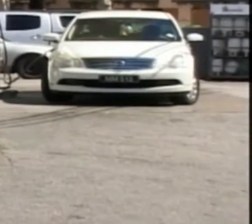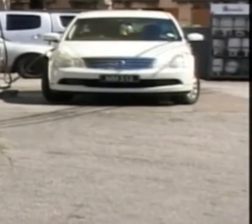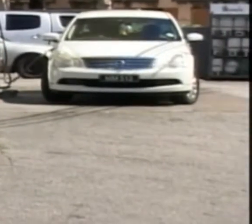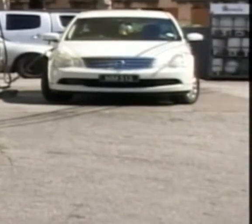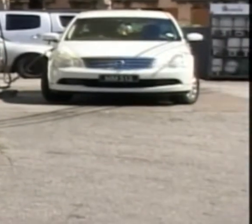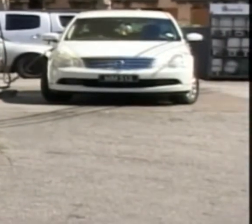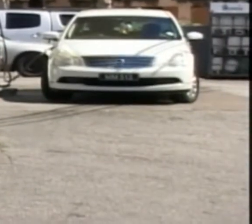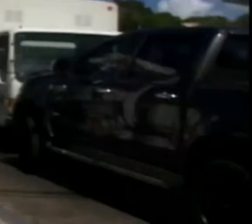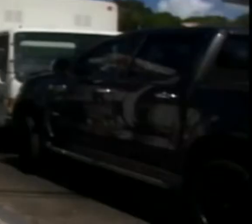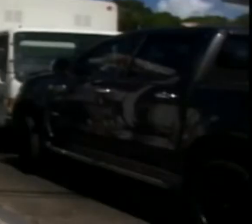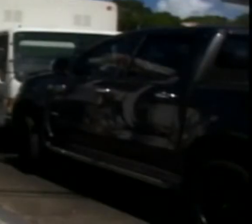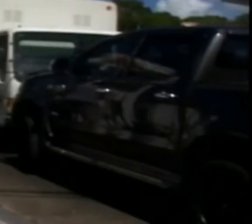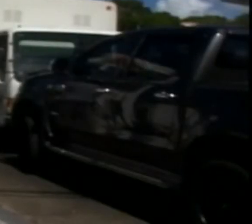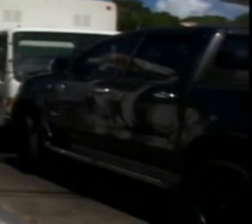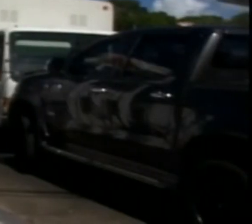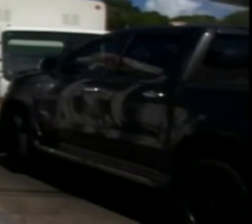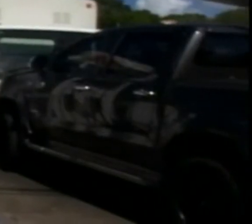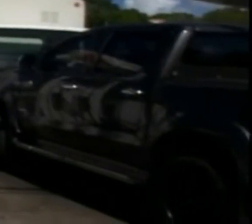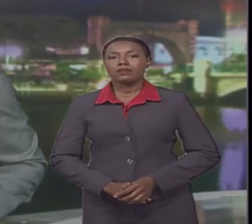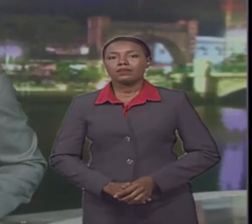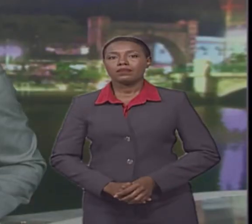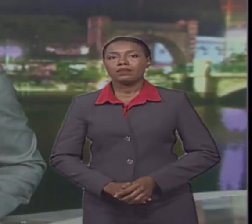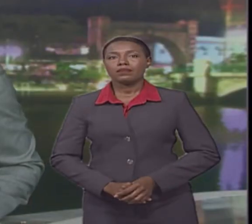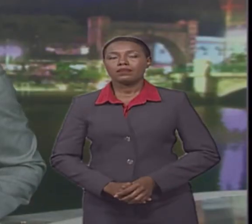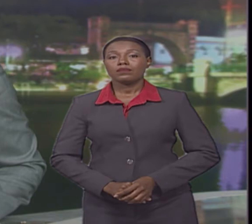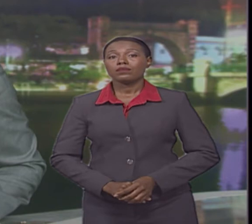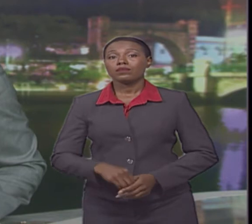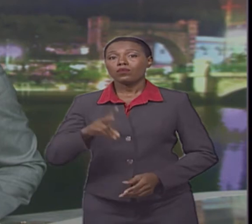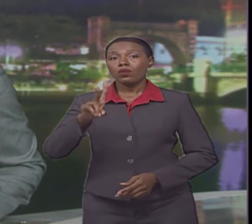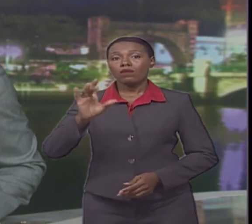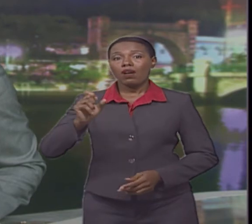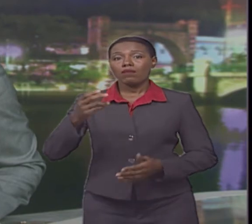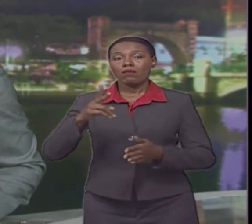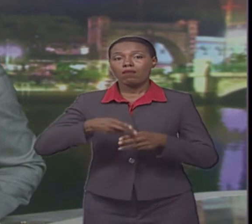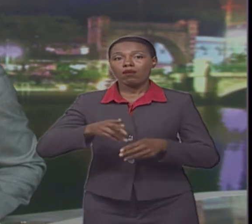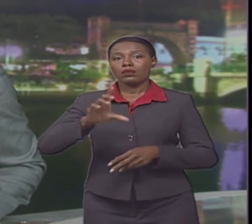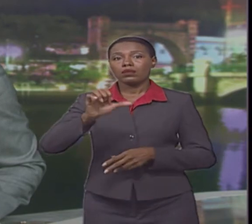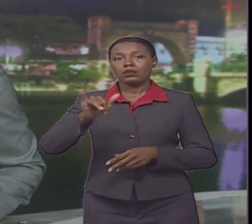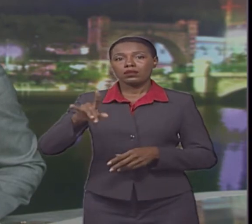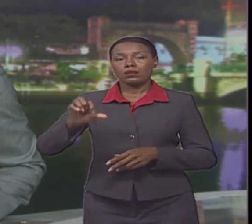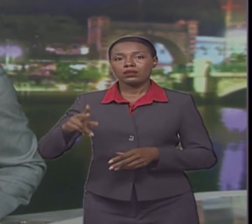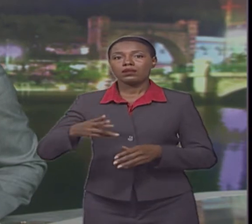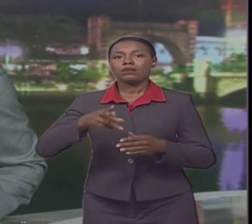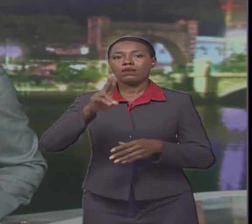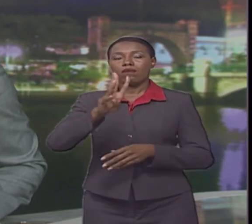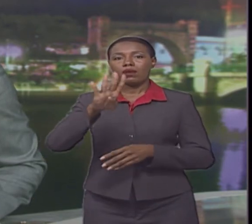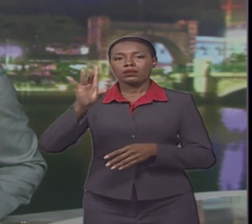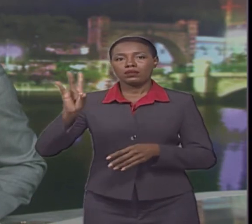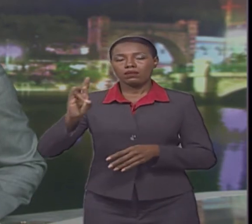$169.88, an increase of $1.19. The price of the 25-pound cylinder will move from $47.27